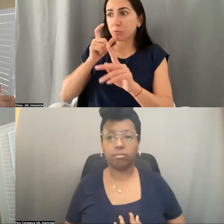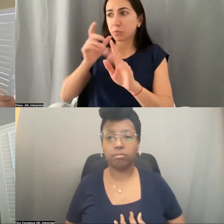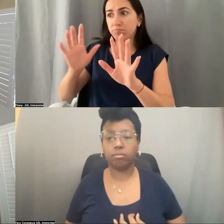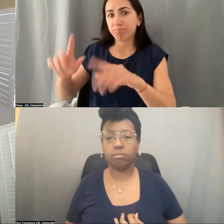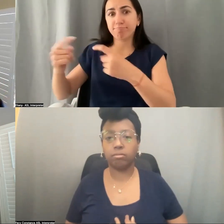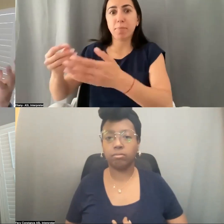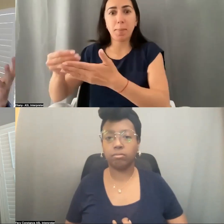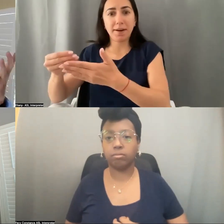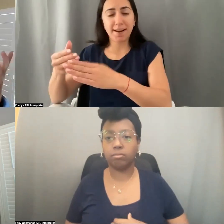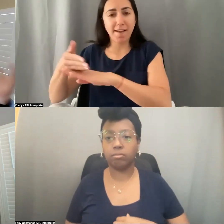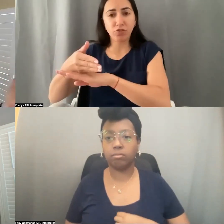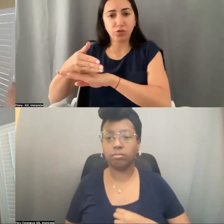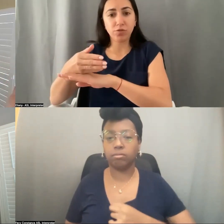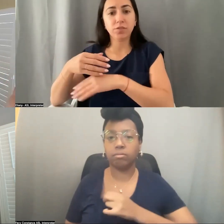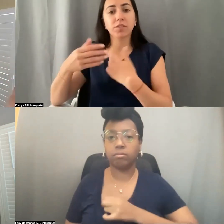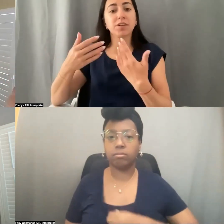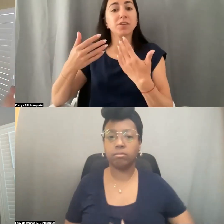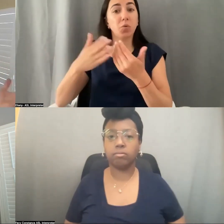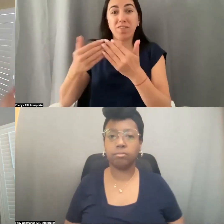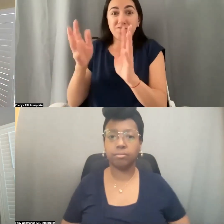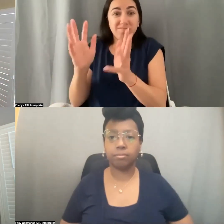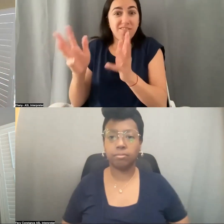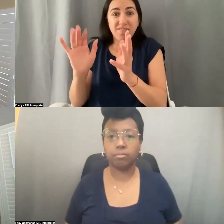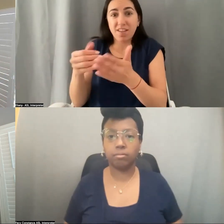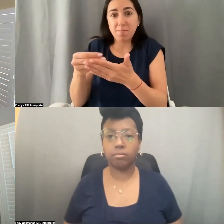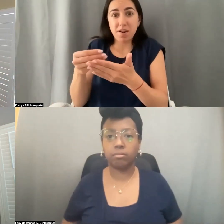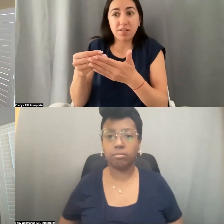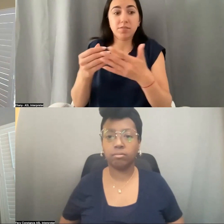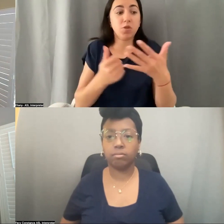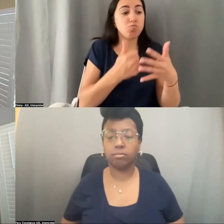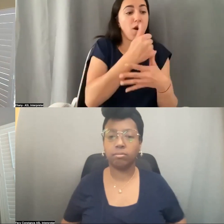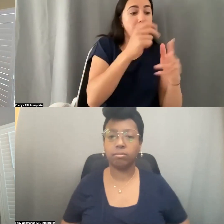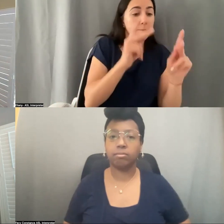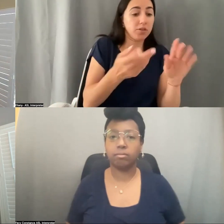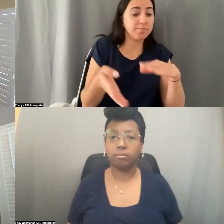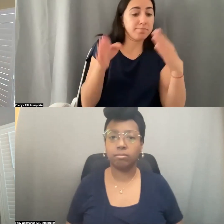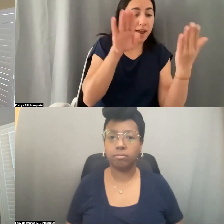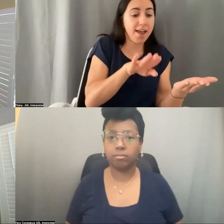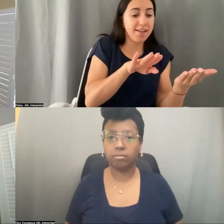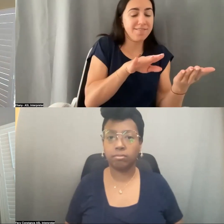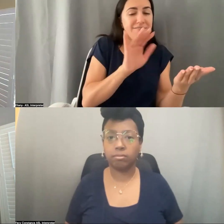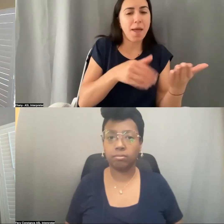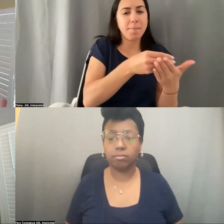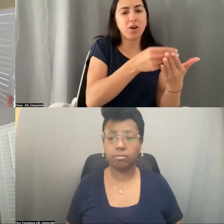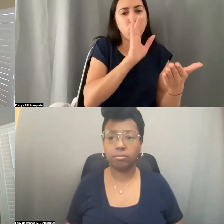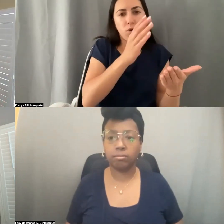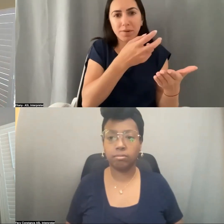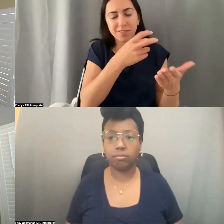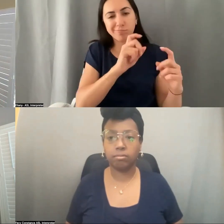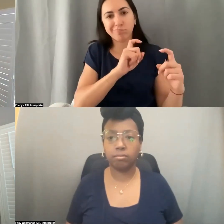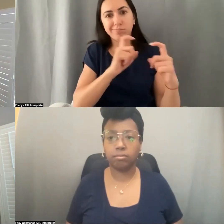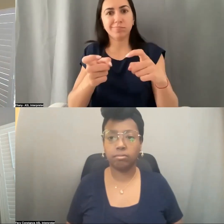of beneficiary, because whatever's left in there when the primary beneficiary passes is going to go to someone or